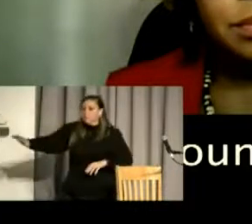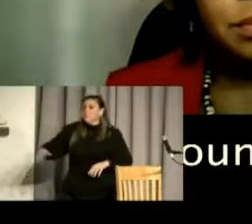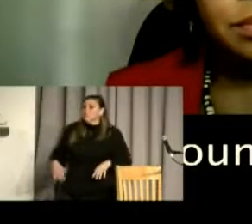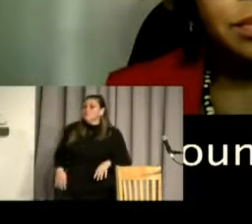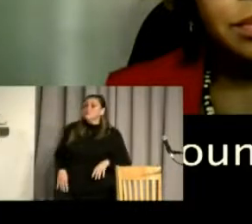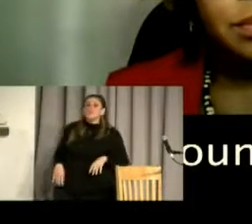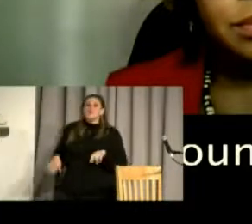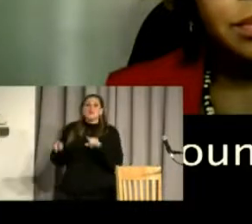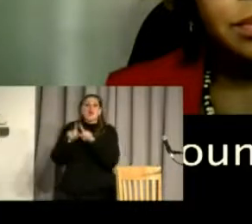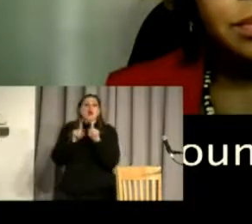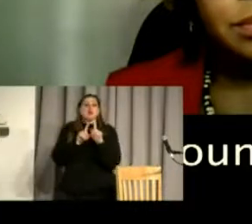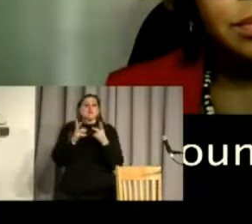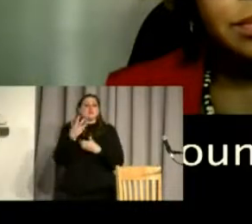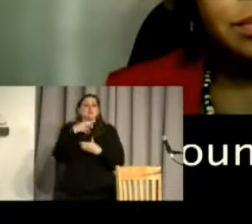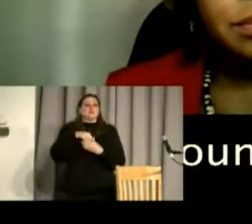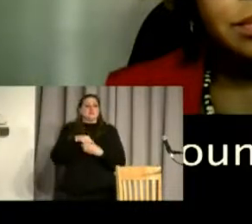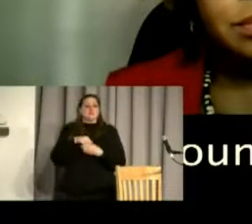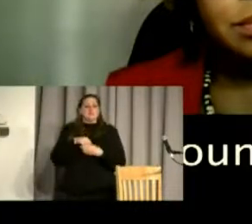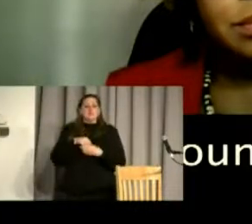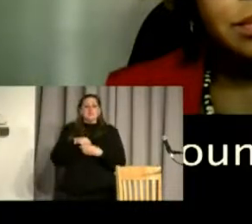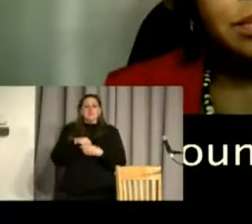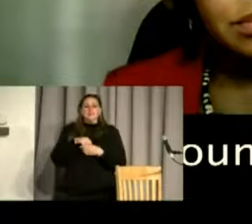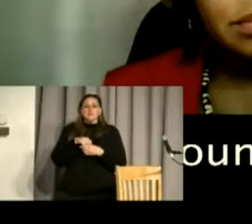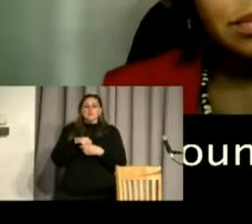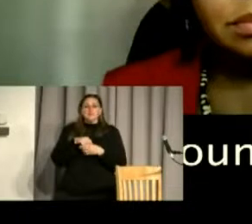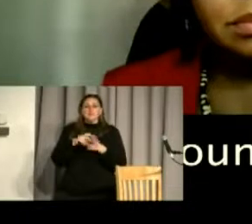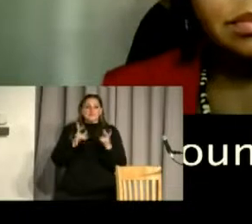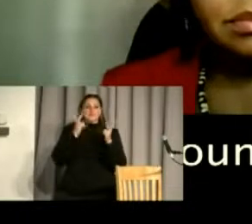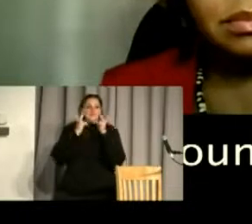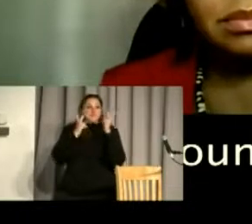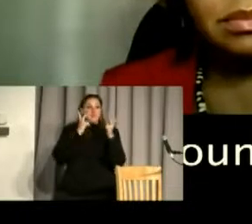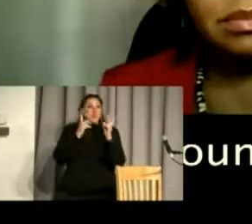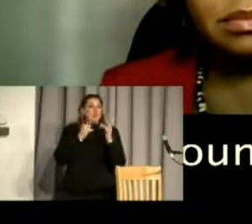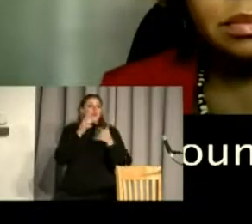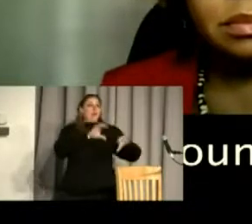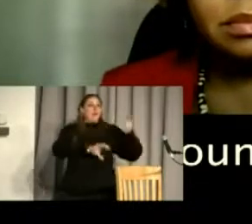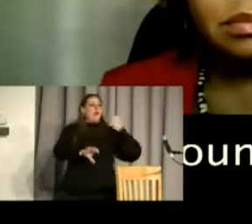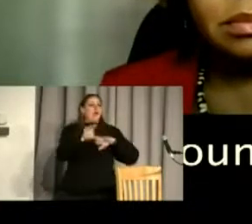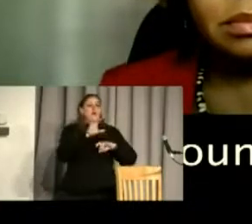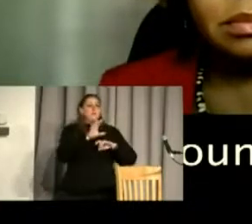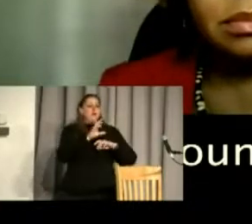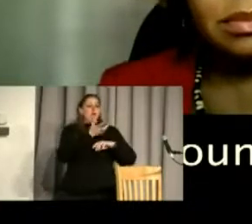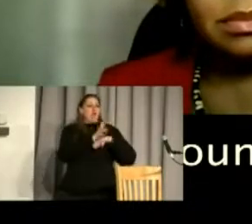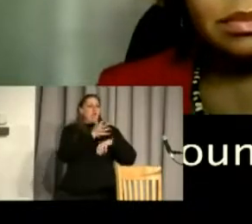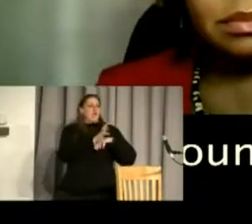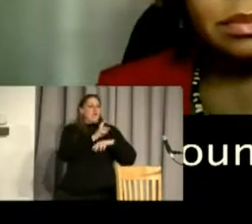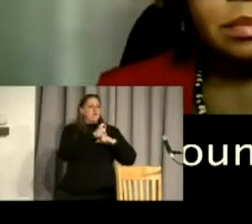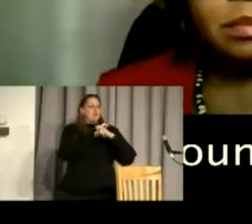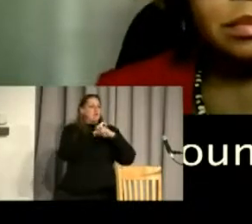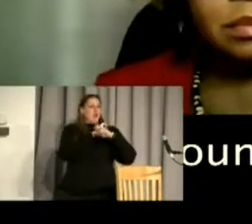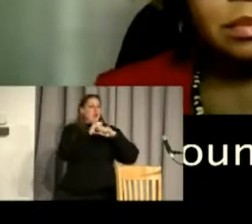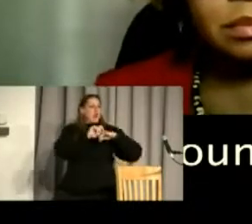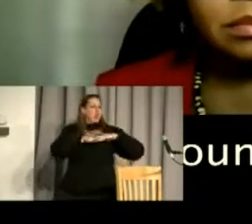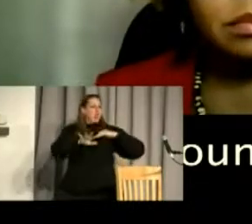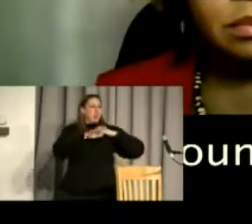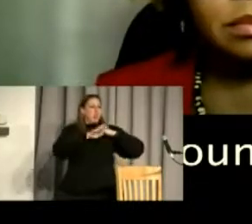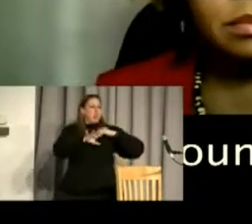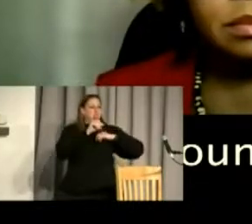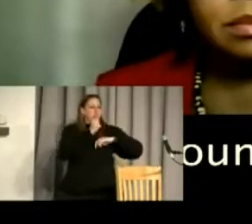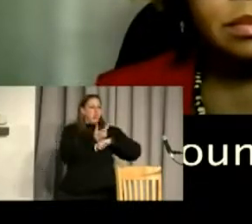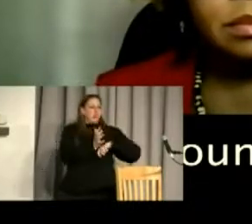to draw into visibility the other chemical emissions, the invisible chemical emissions